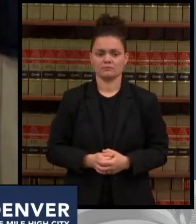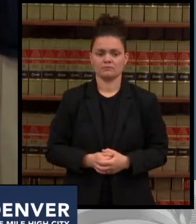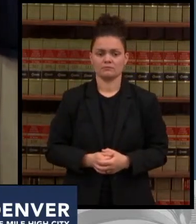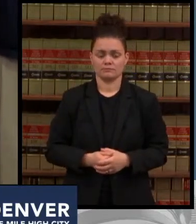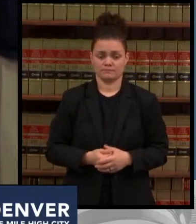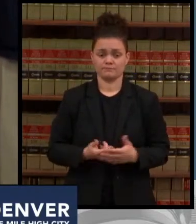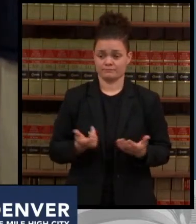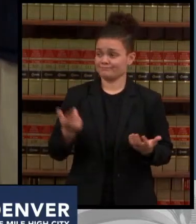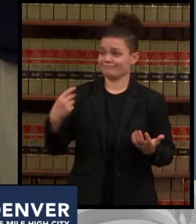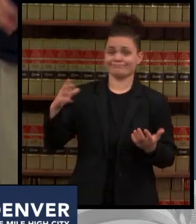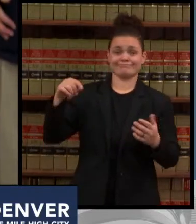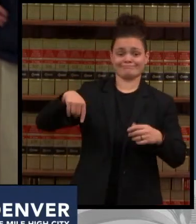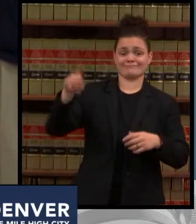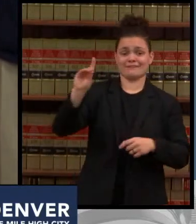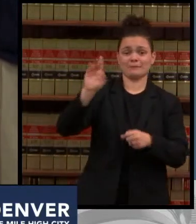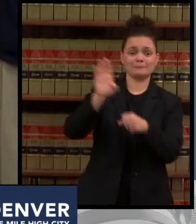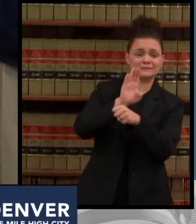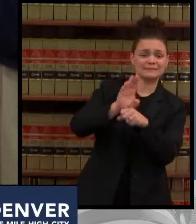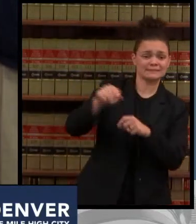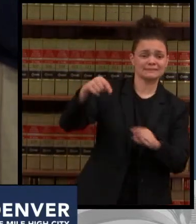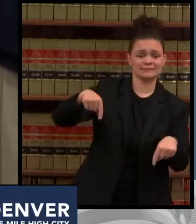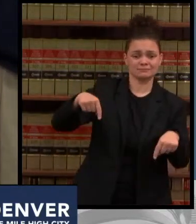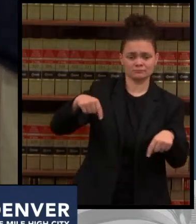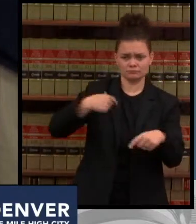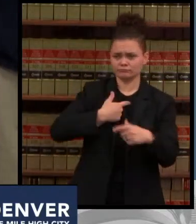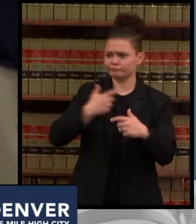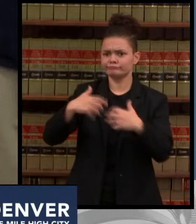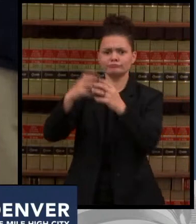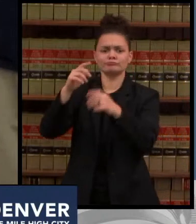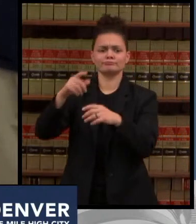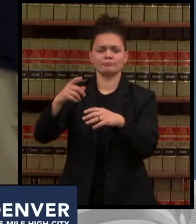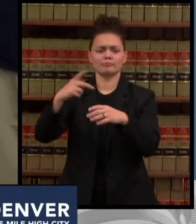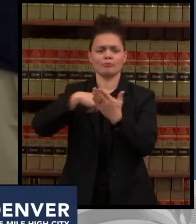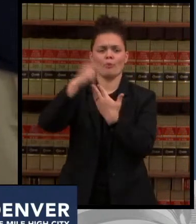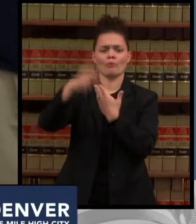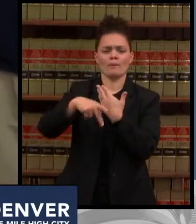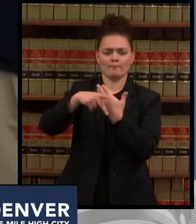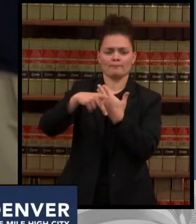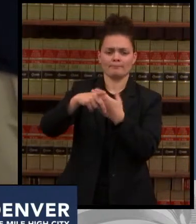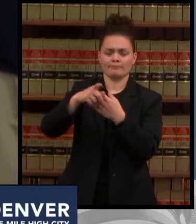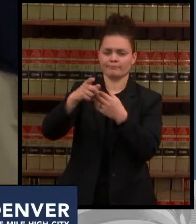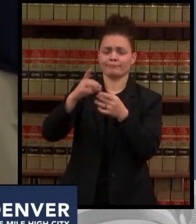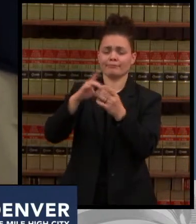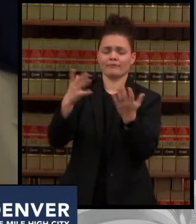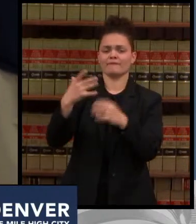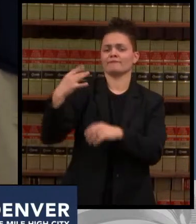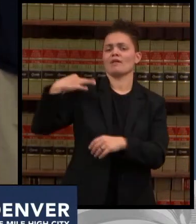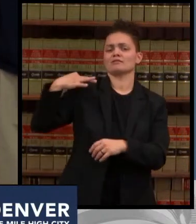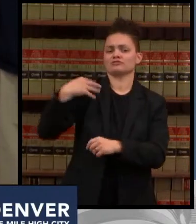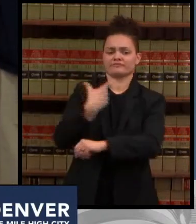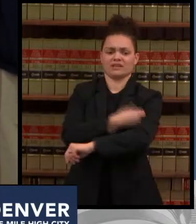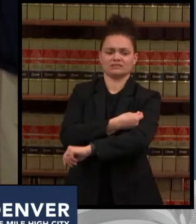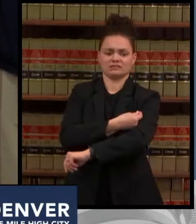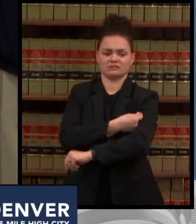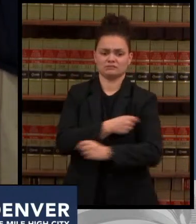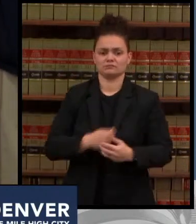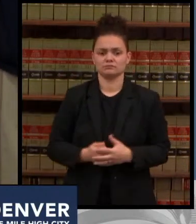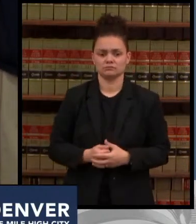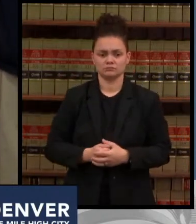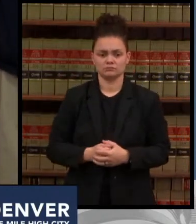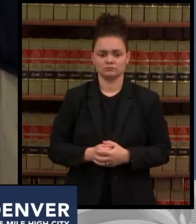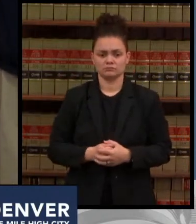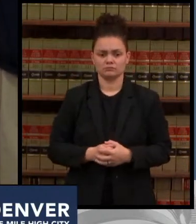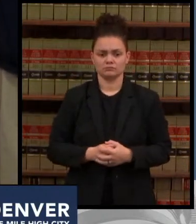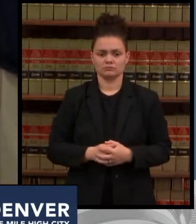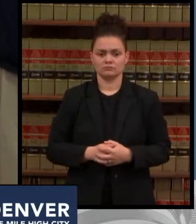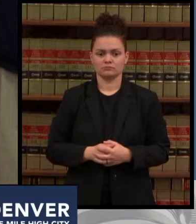operating for a couple of months now. And one of the things that we find is that the flexibility really allows businesses